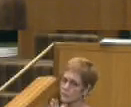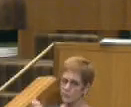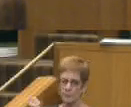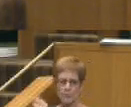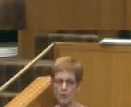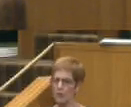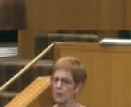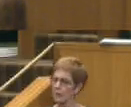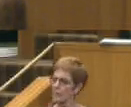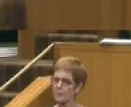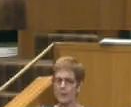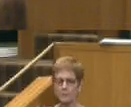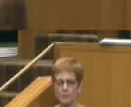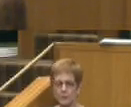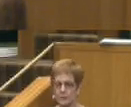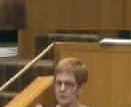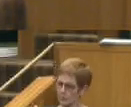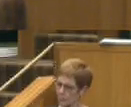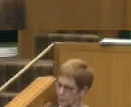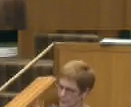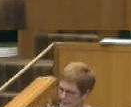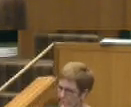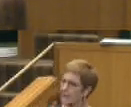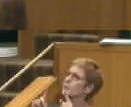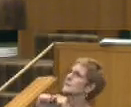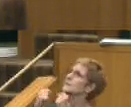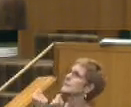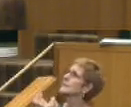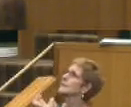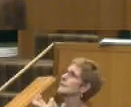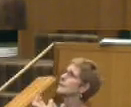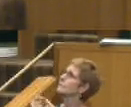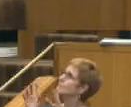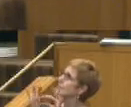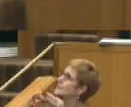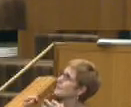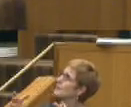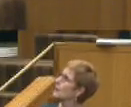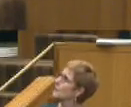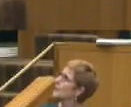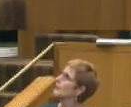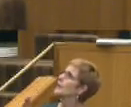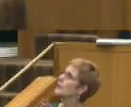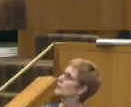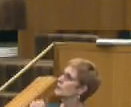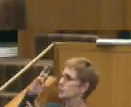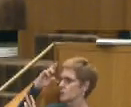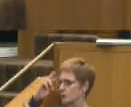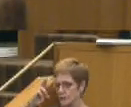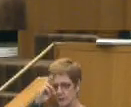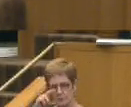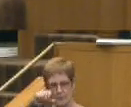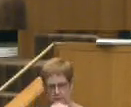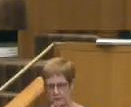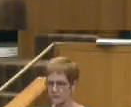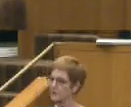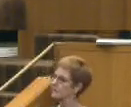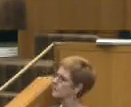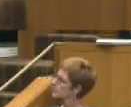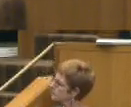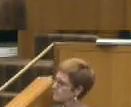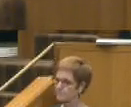From the presentation of colors by our own Charlotte-Mecklenburg Police Department Honor Guard. And so we will stand for, if you wish to stand